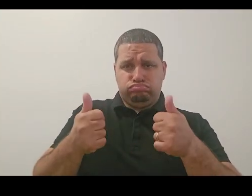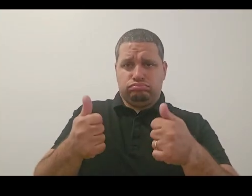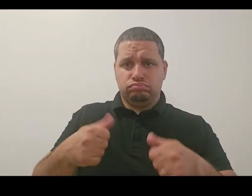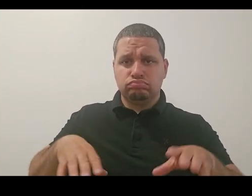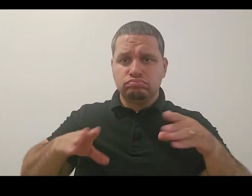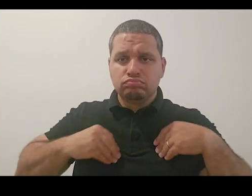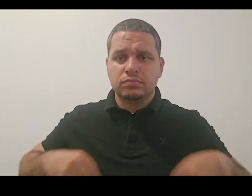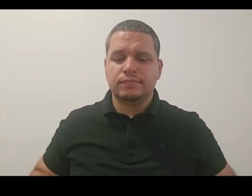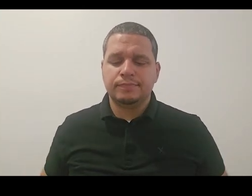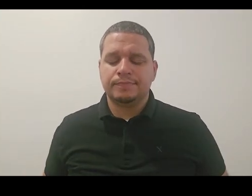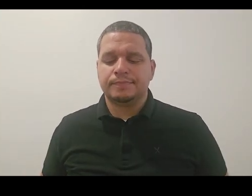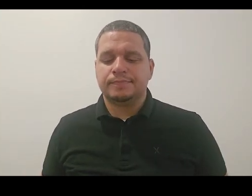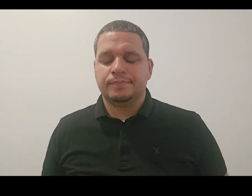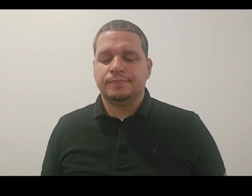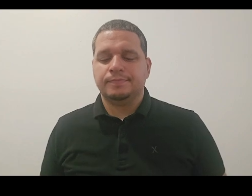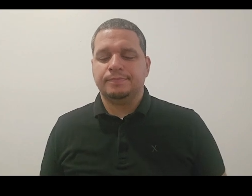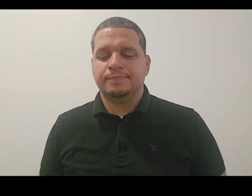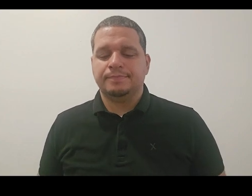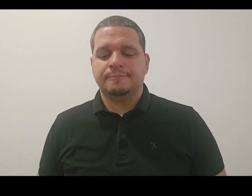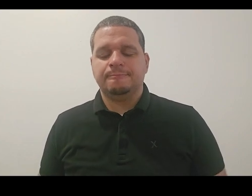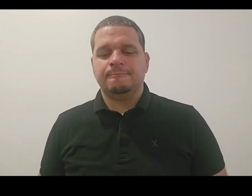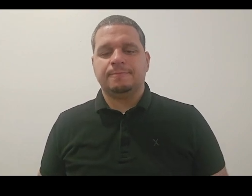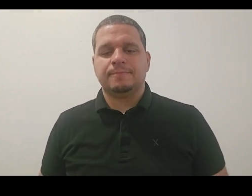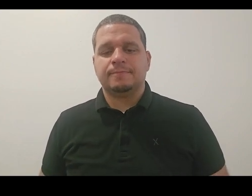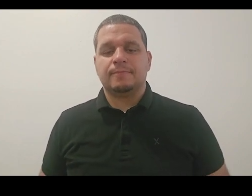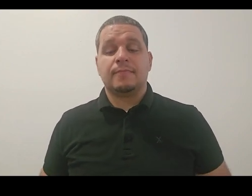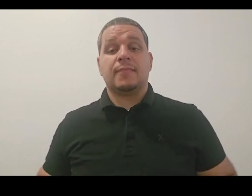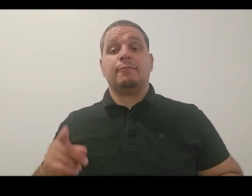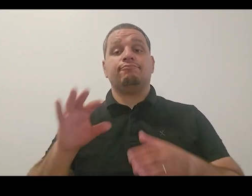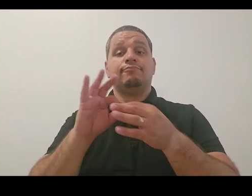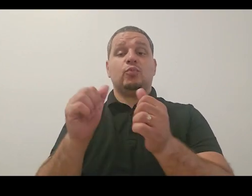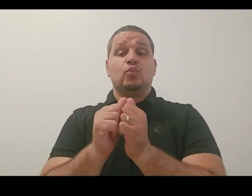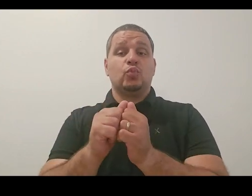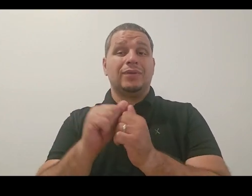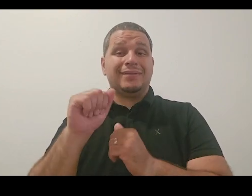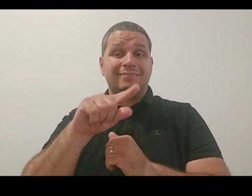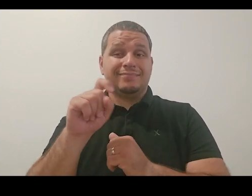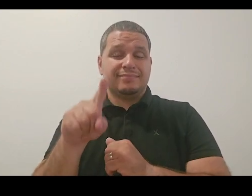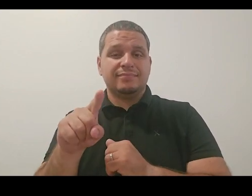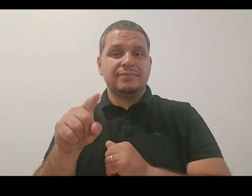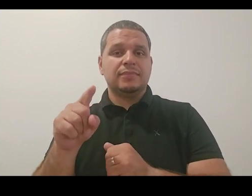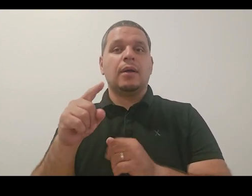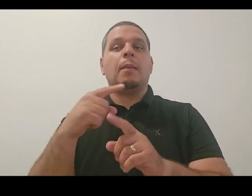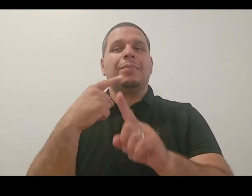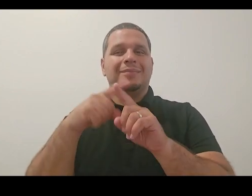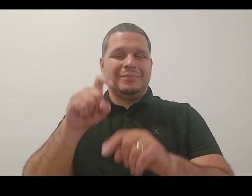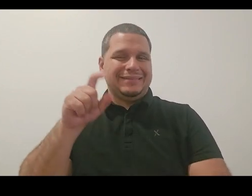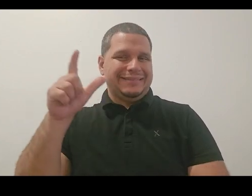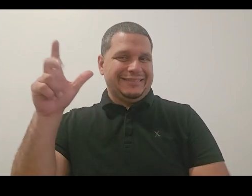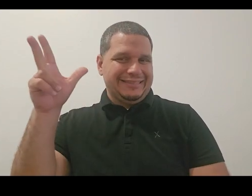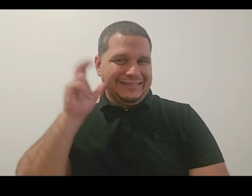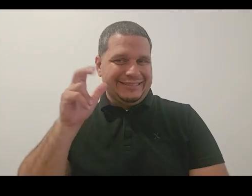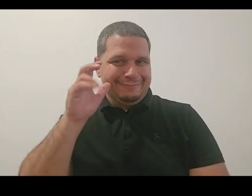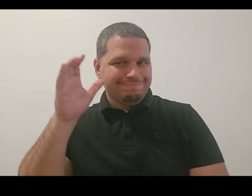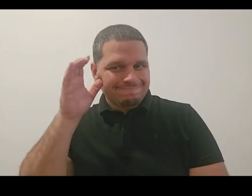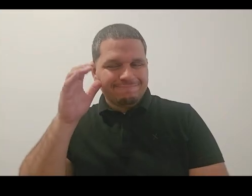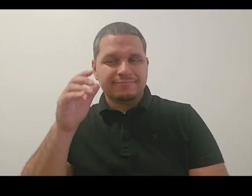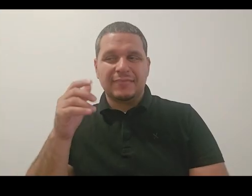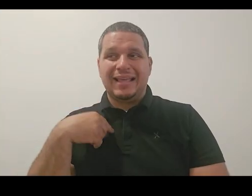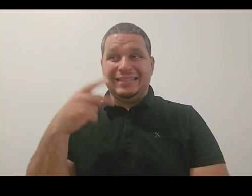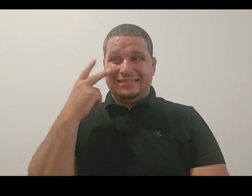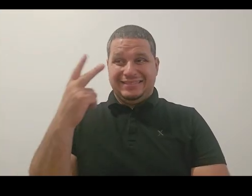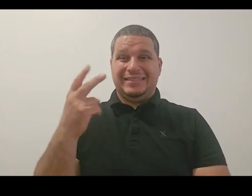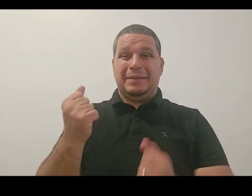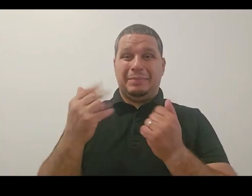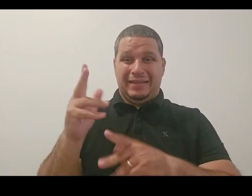our community, I'm all for it. Um, and going along with asking questions is